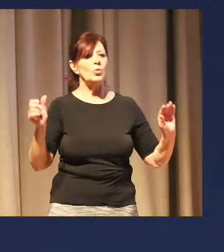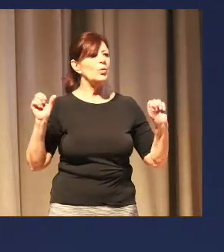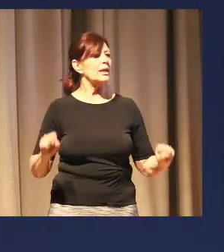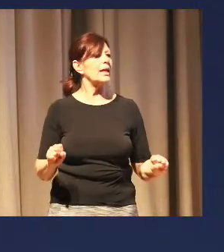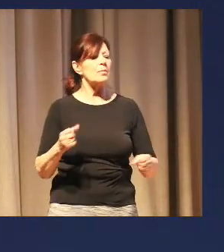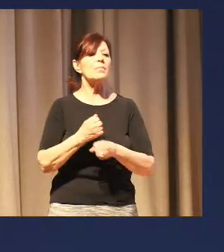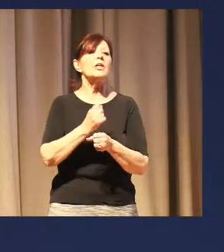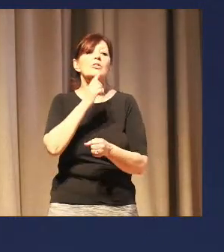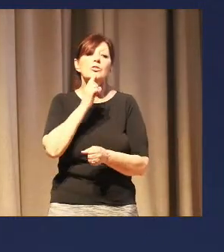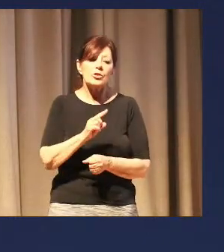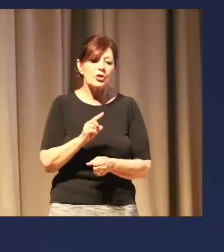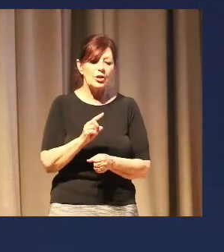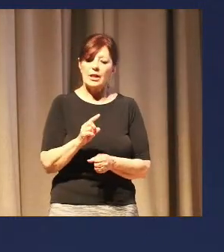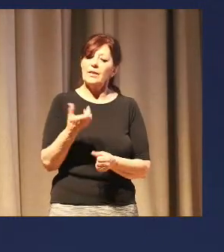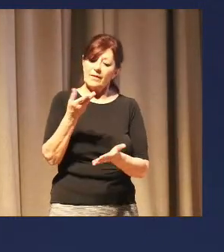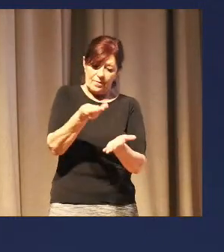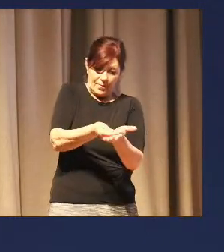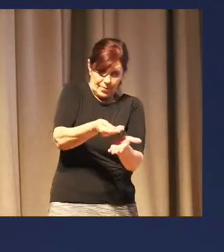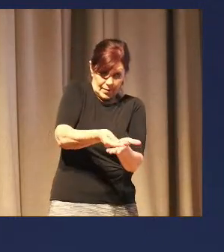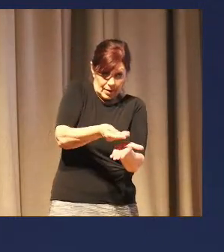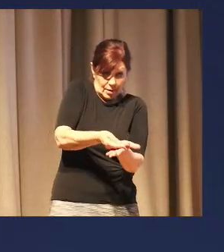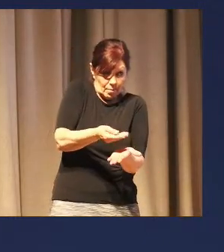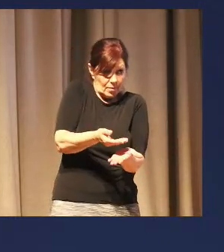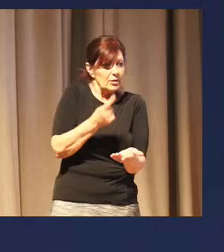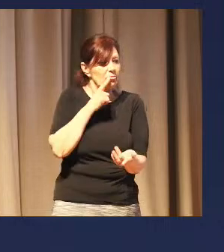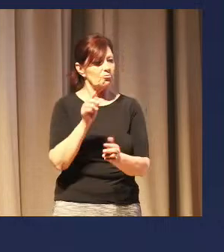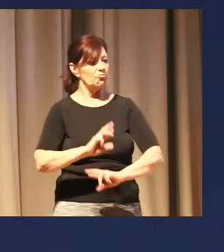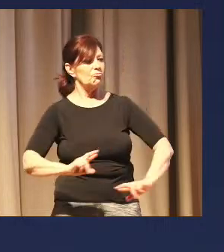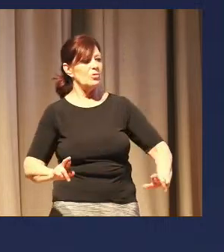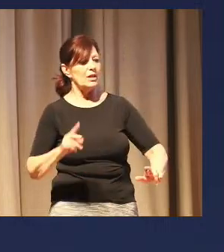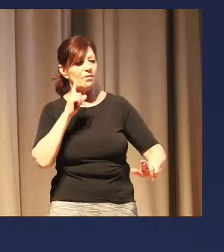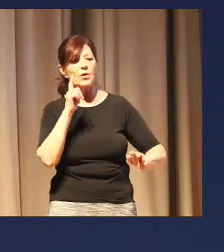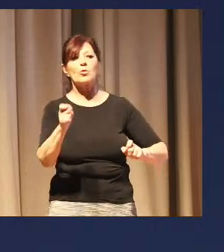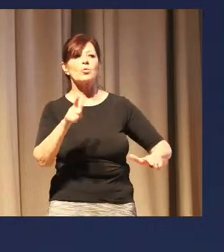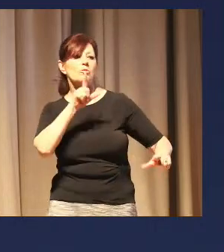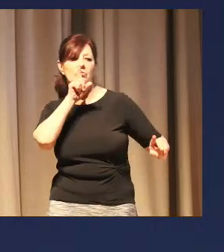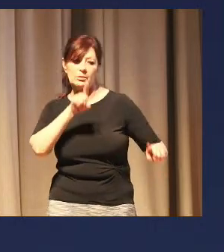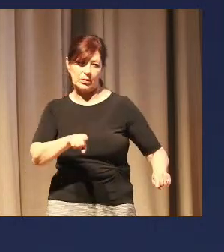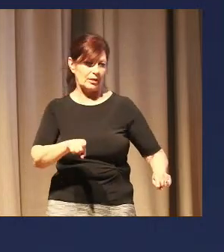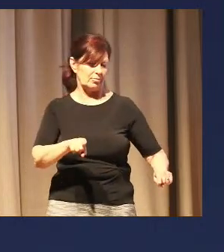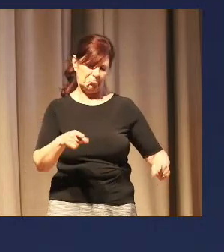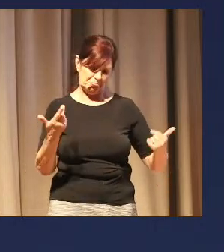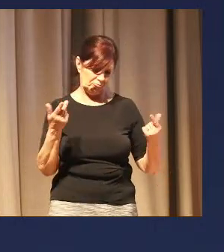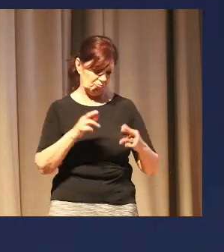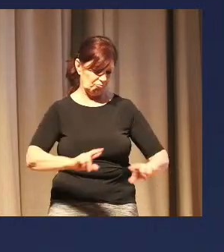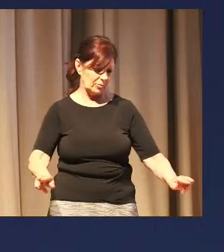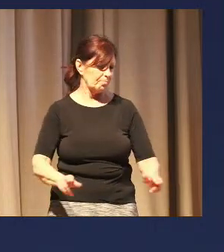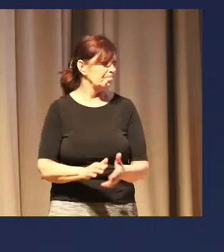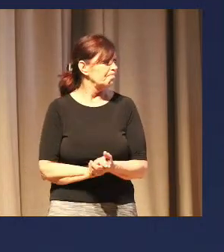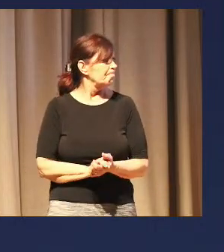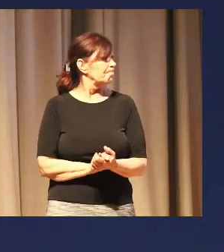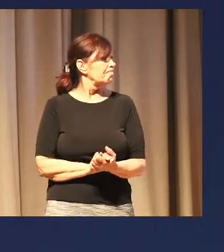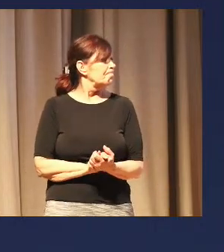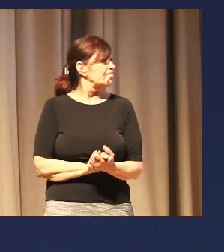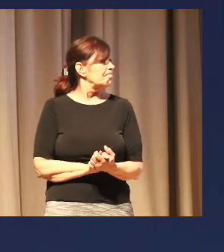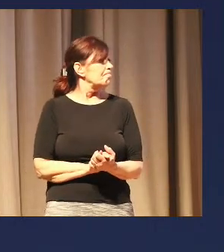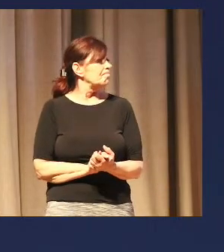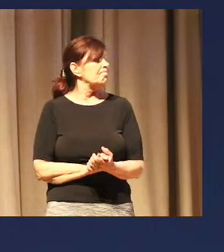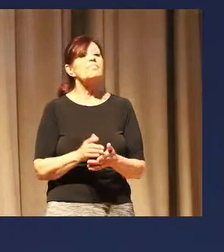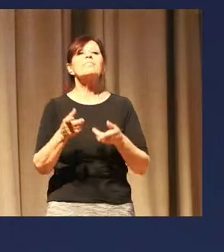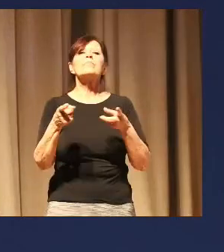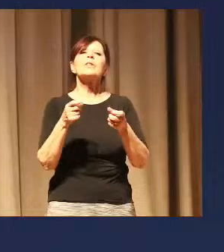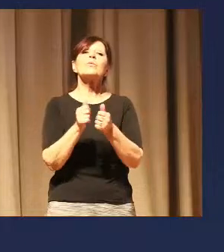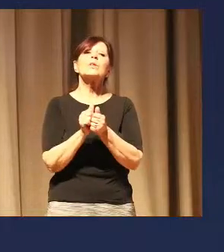can ensure that the financial resources needed for rapid response are readily available. Dealing